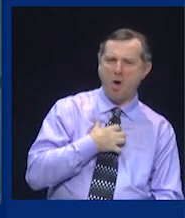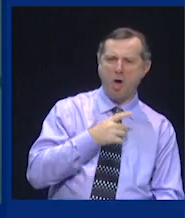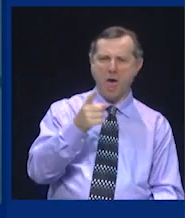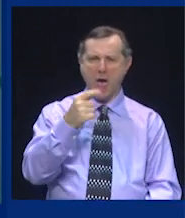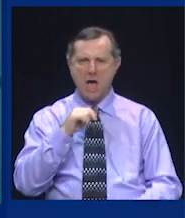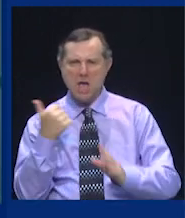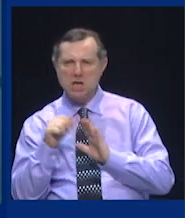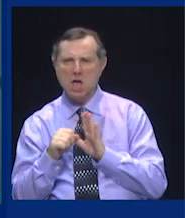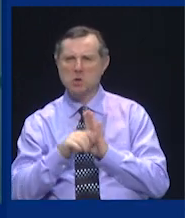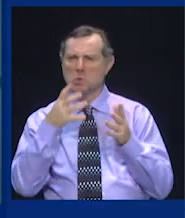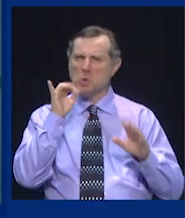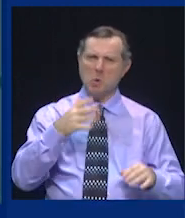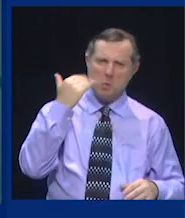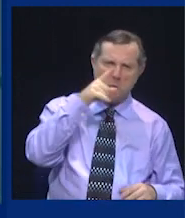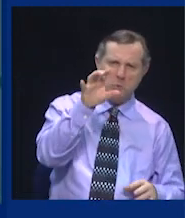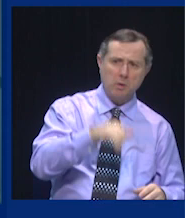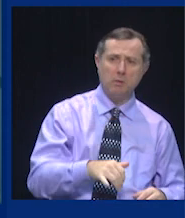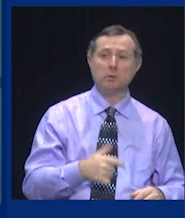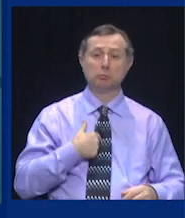done it. Yes.